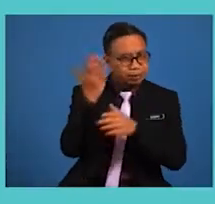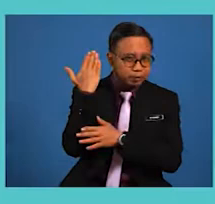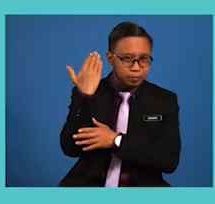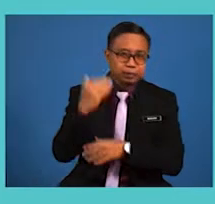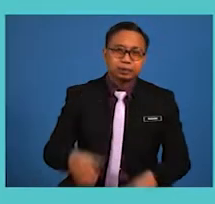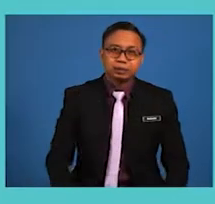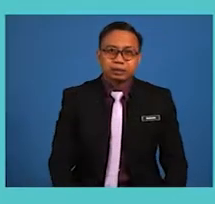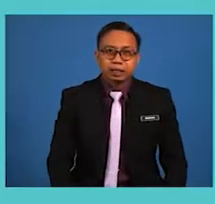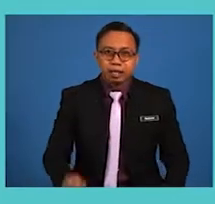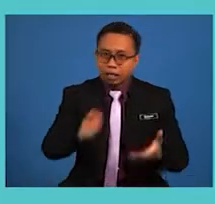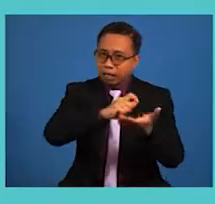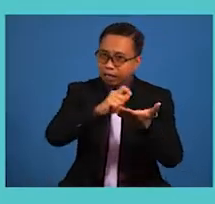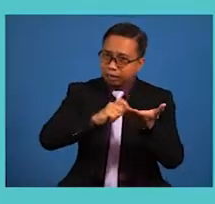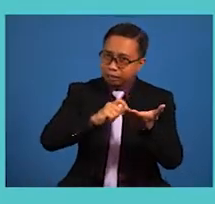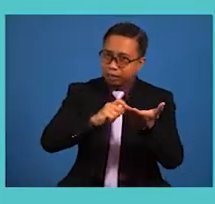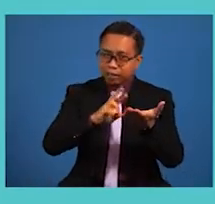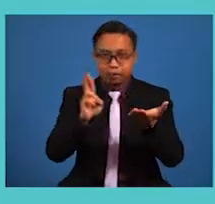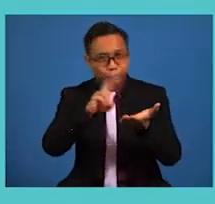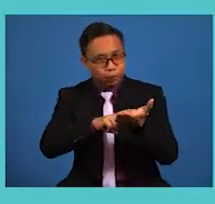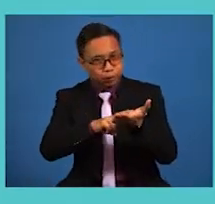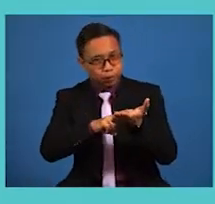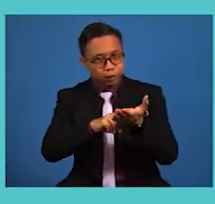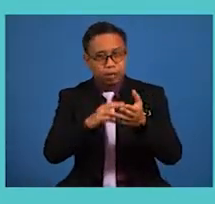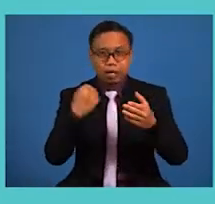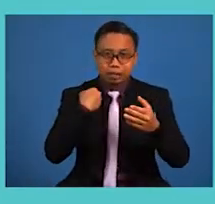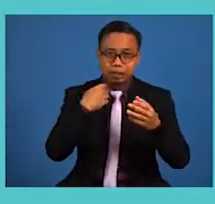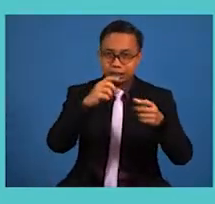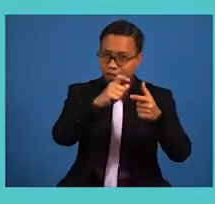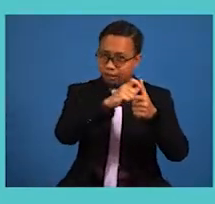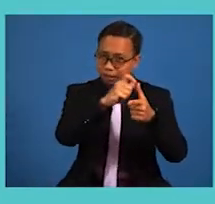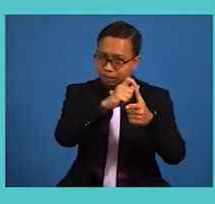when writing a report, you need to have a title,